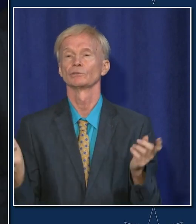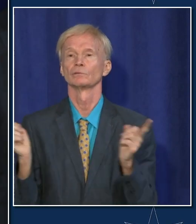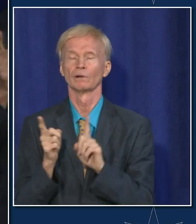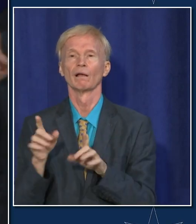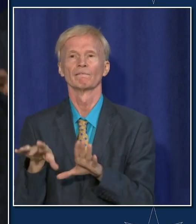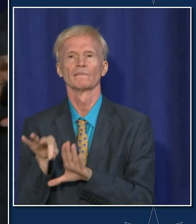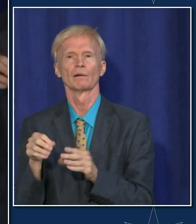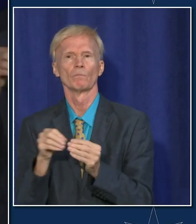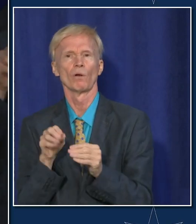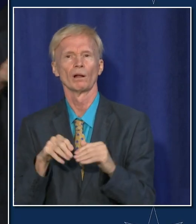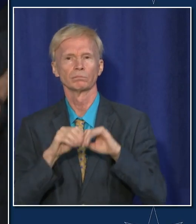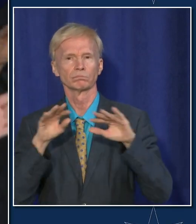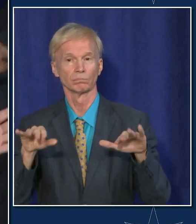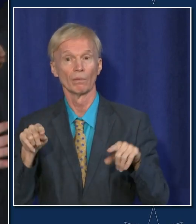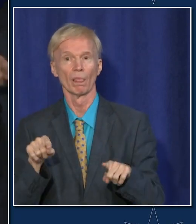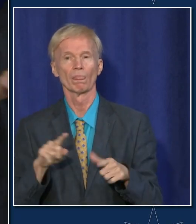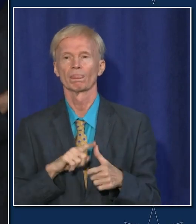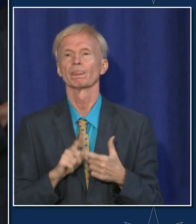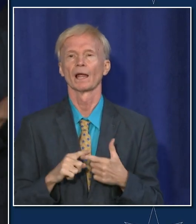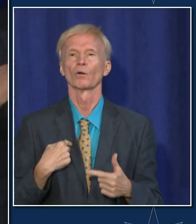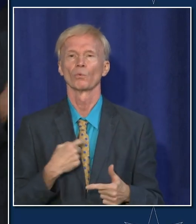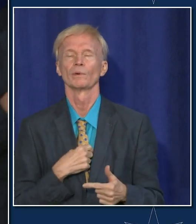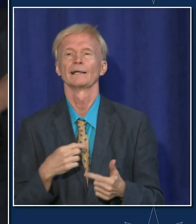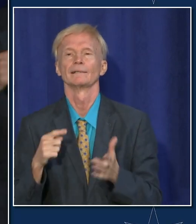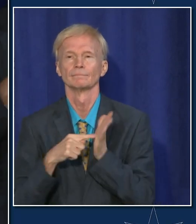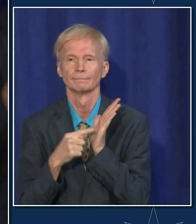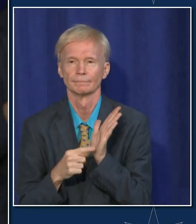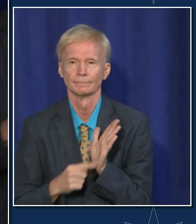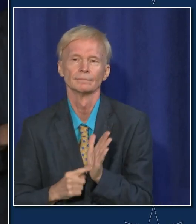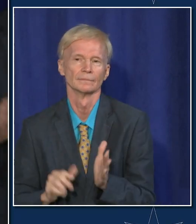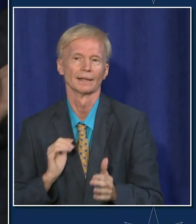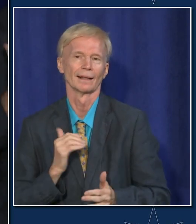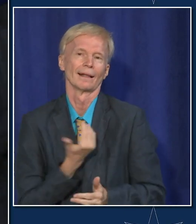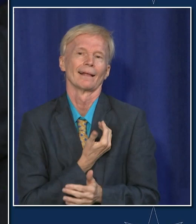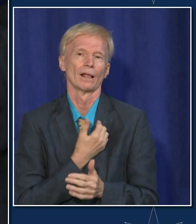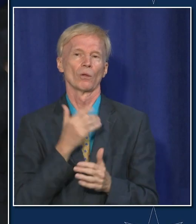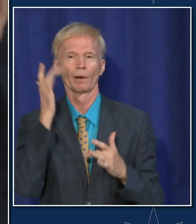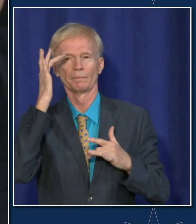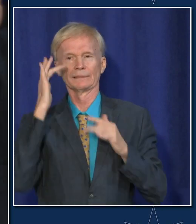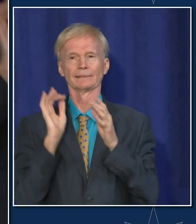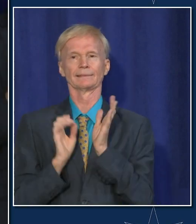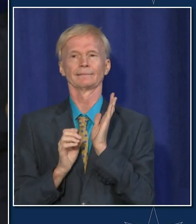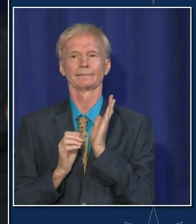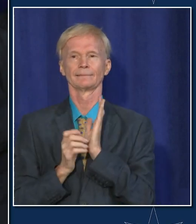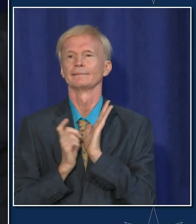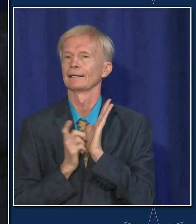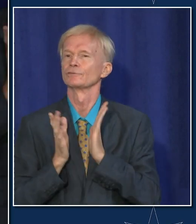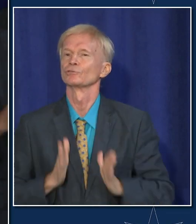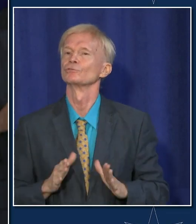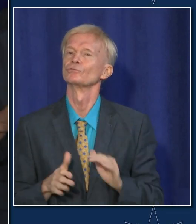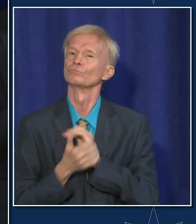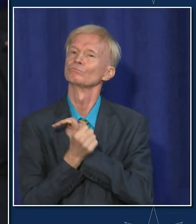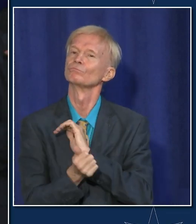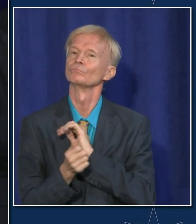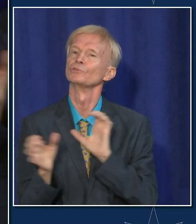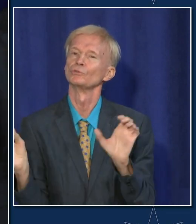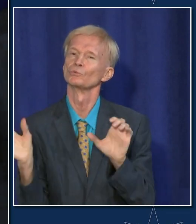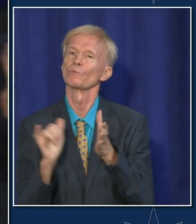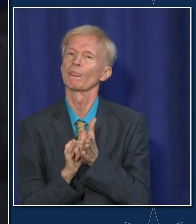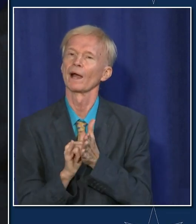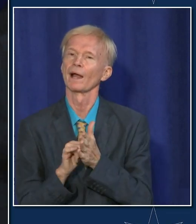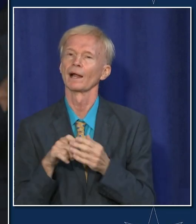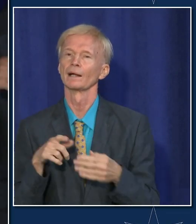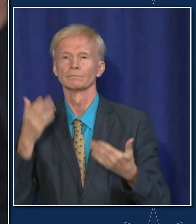for example, we then do additional, that's some of what our epidemiologists do behind the scene. And it's not unusual for us to